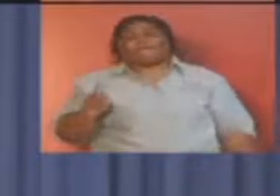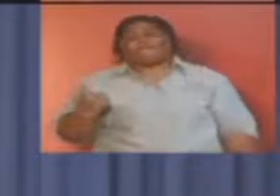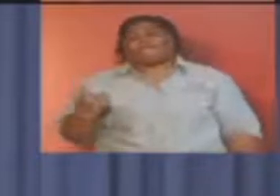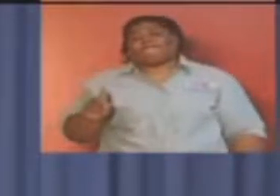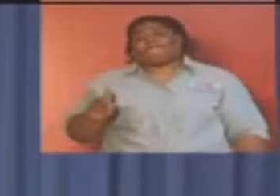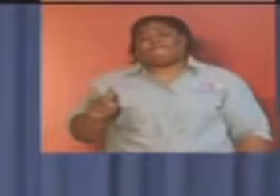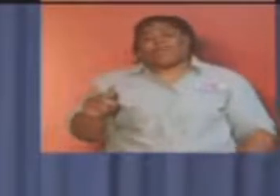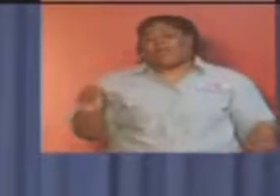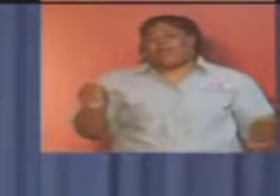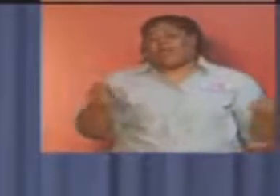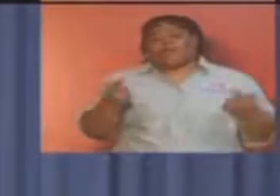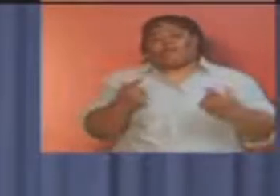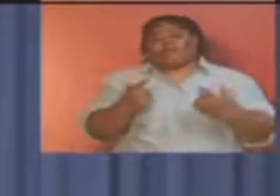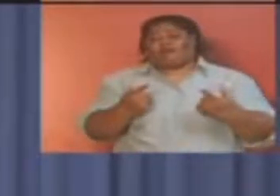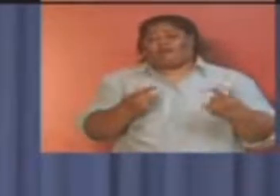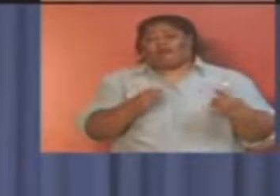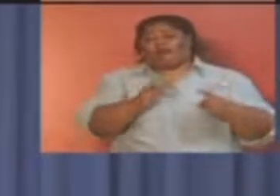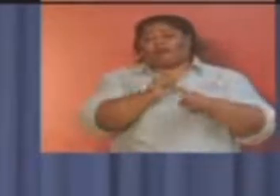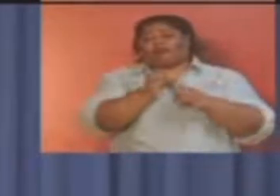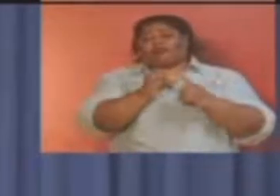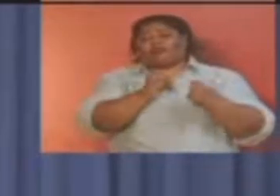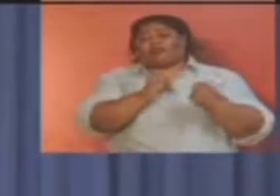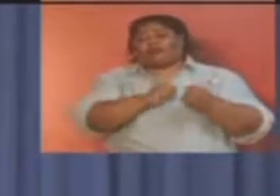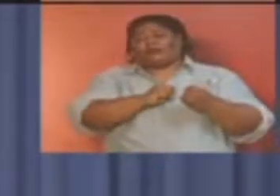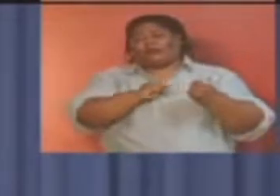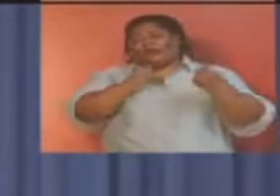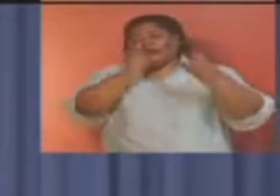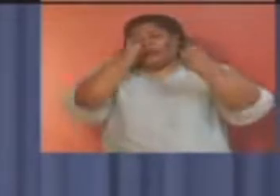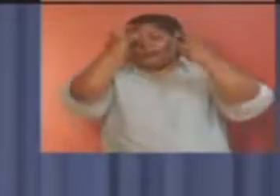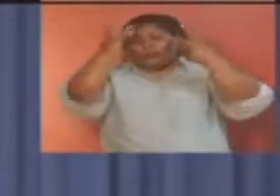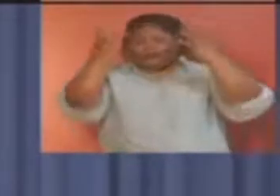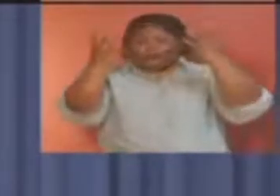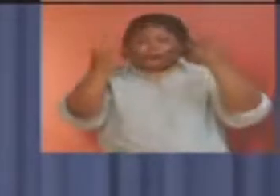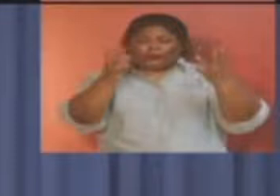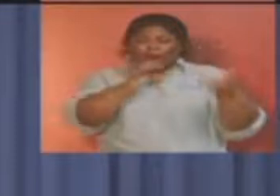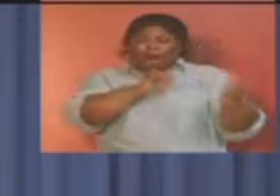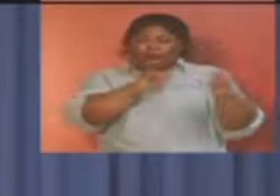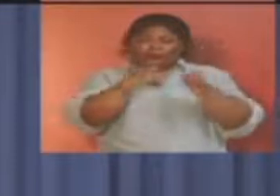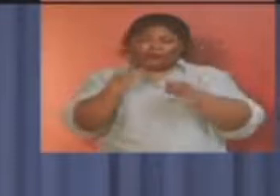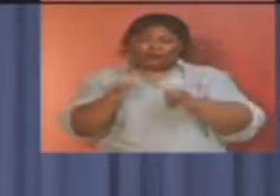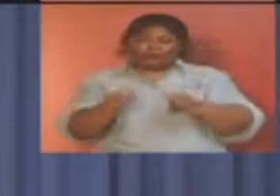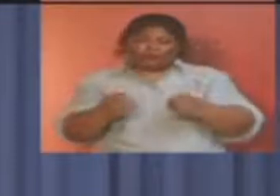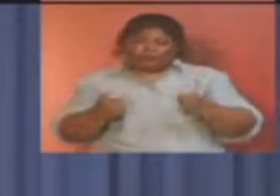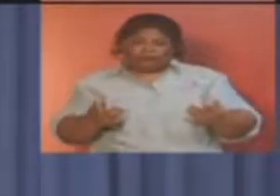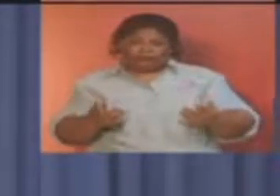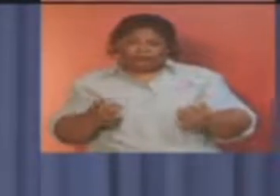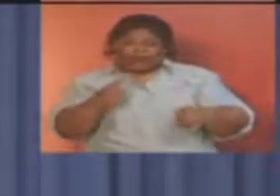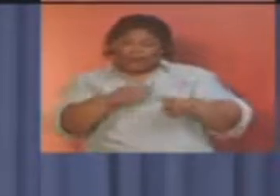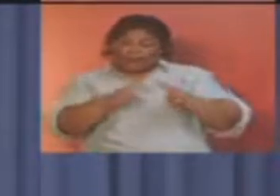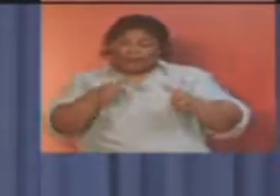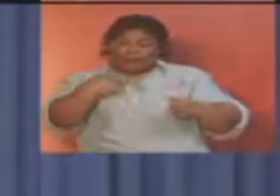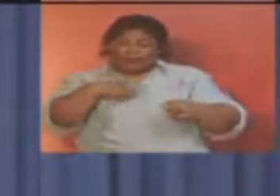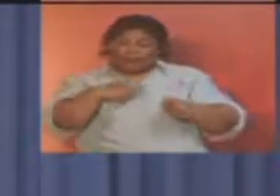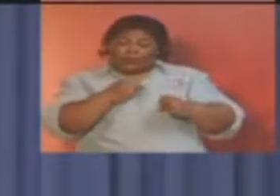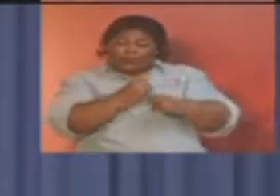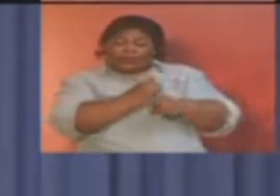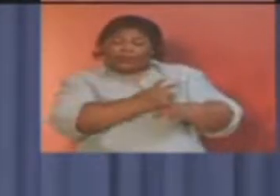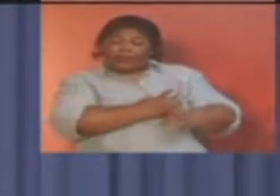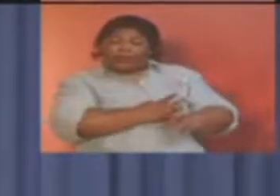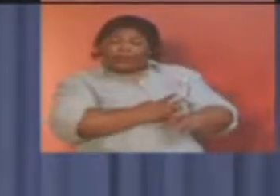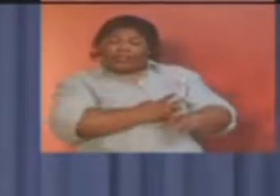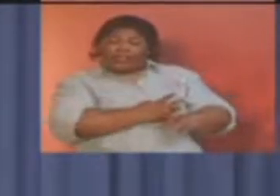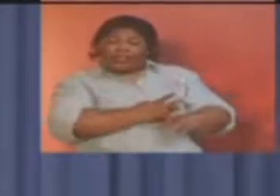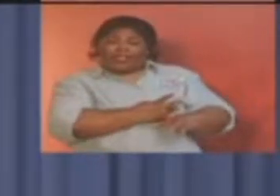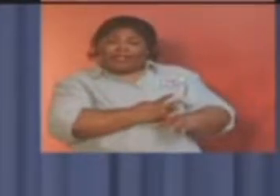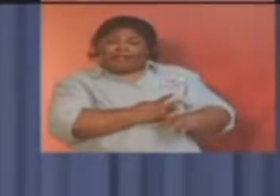fortunately, we had done a number of things before. If this pandemic had come to us, say 5 years ago,